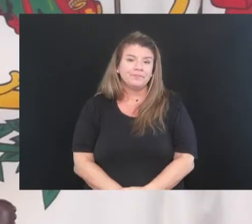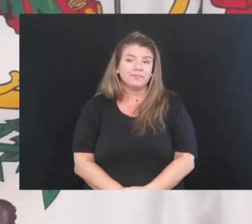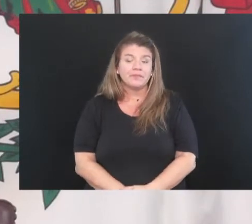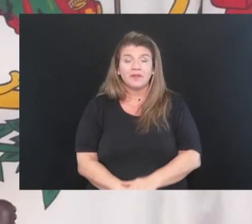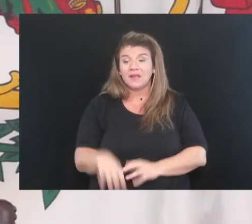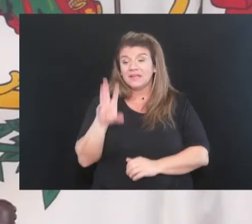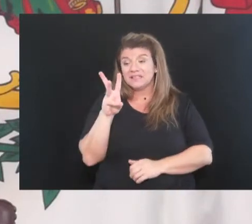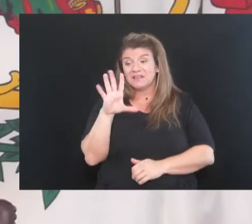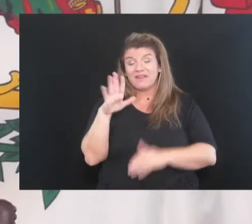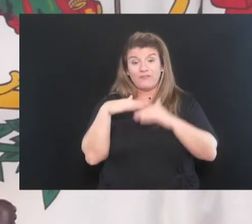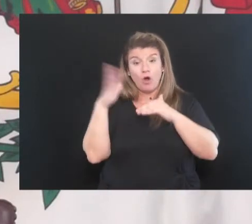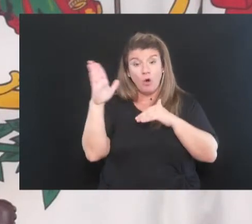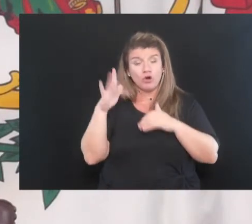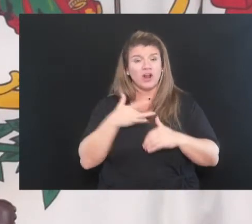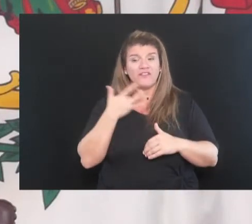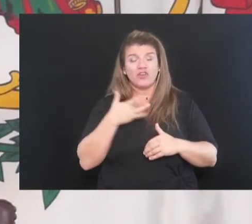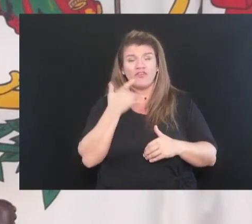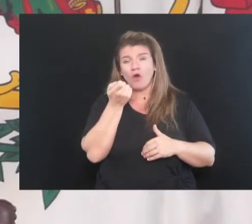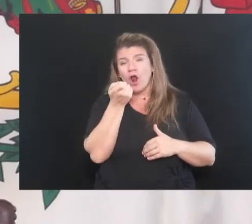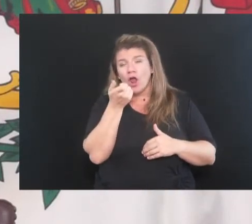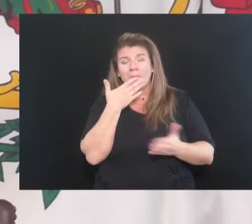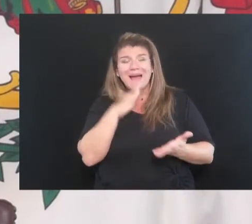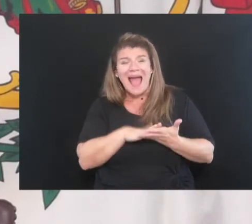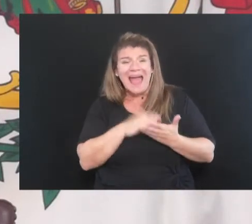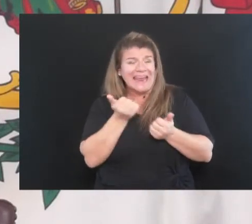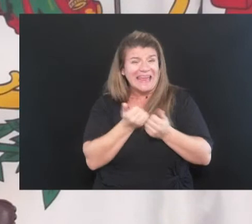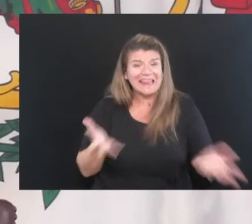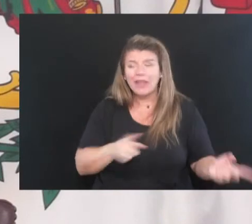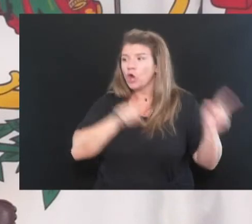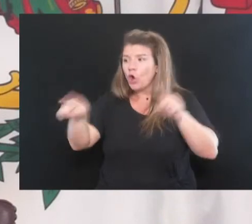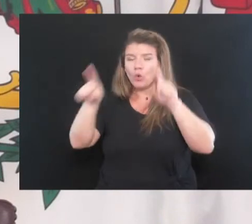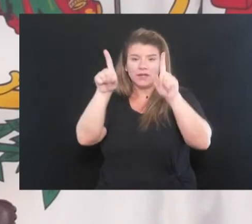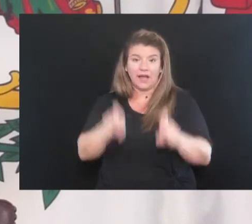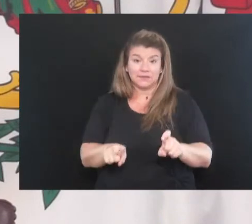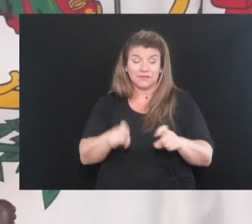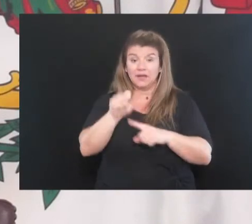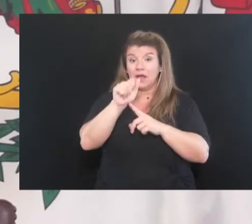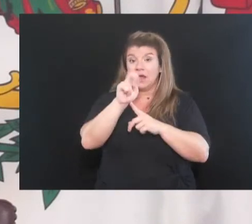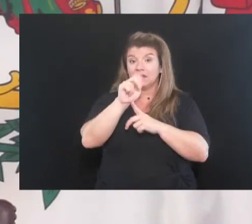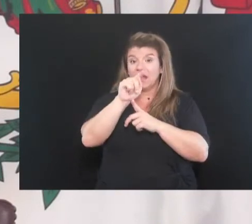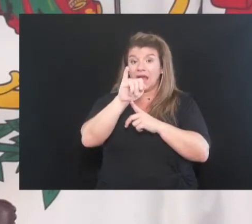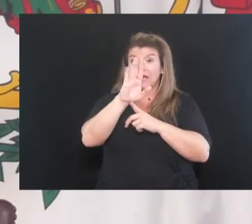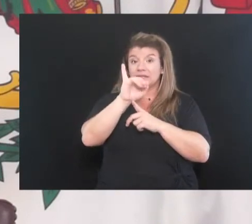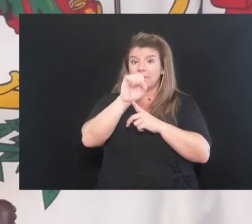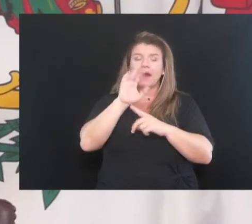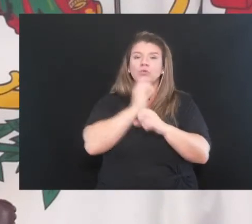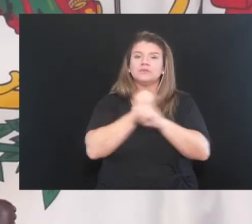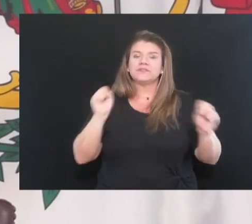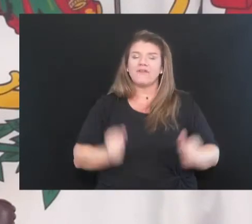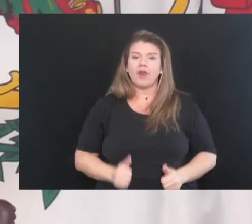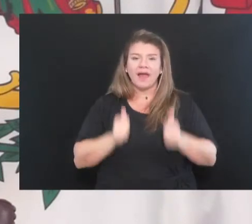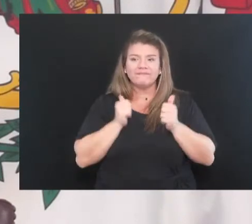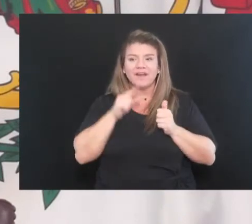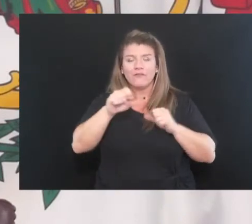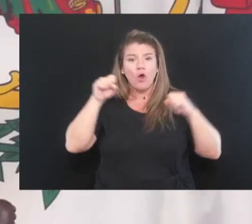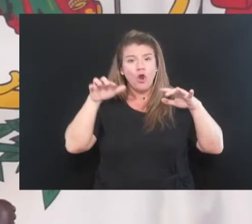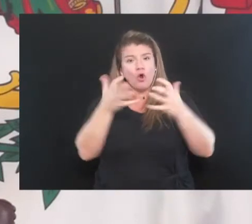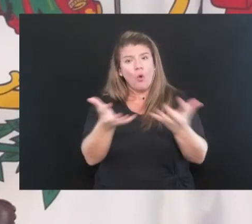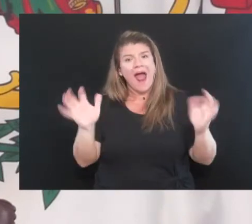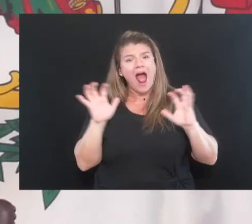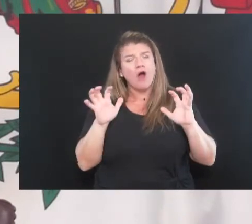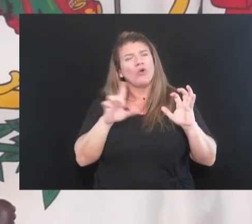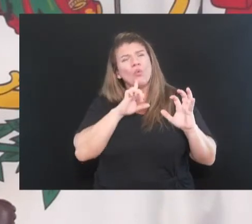65 and older, if you feel at least a bit bad, go get tested. The antibodies can save your life, and if you're in a big crowd, really,